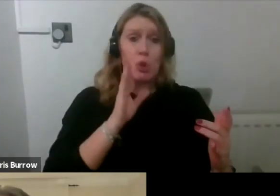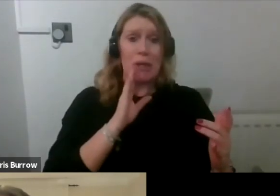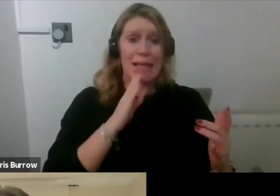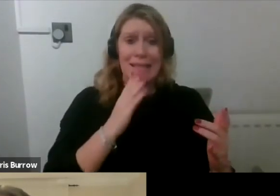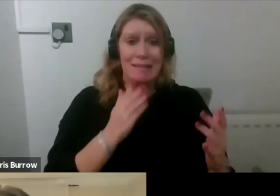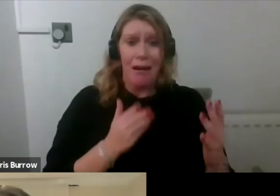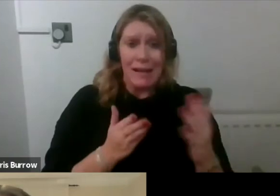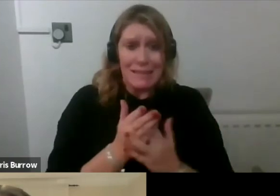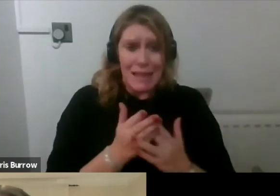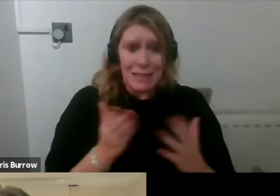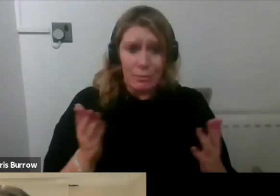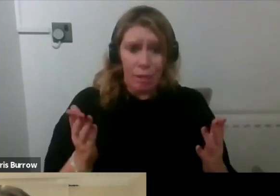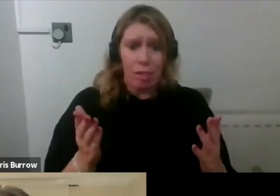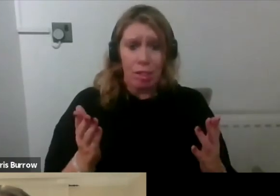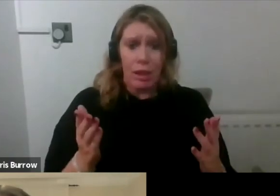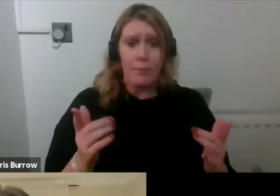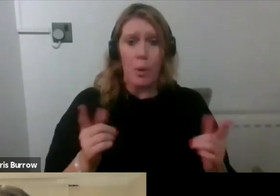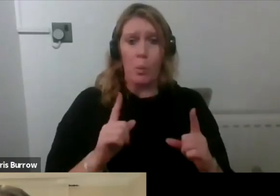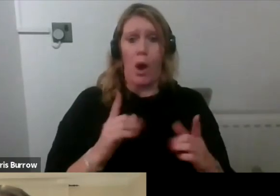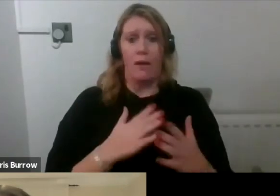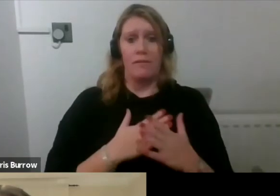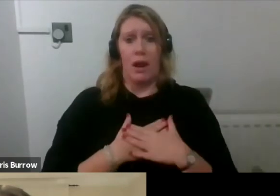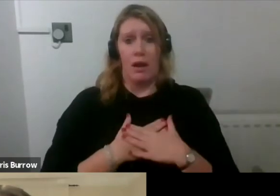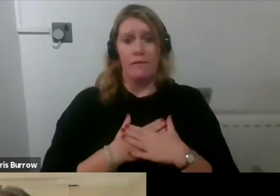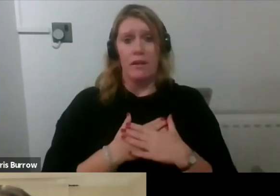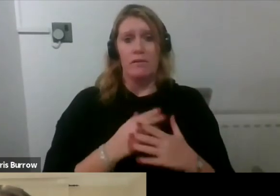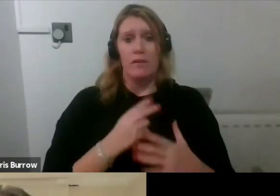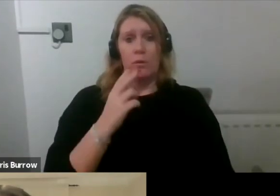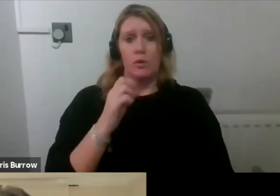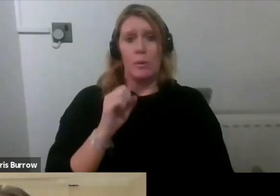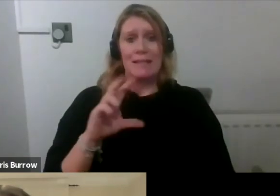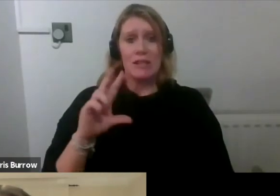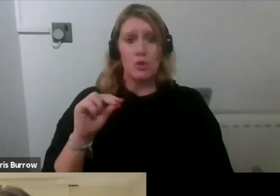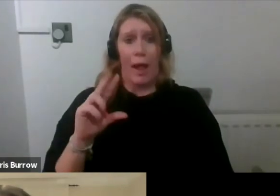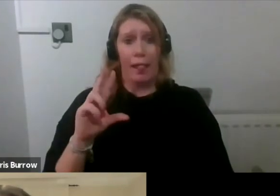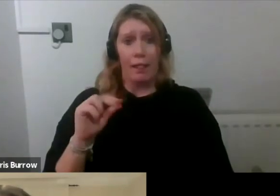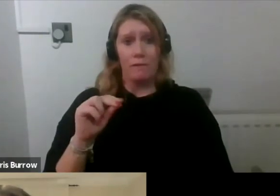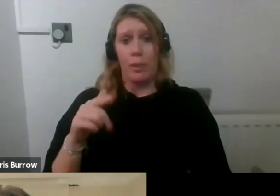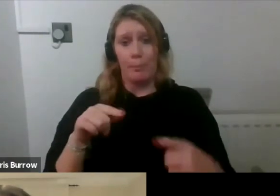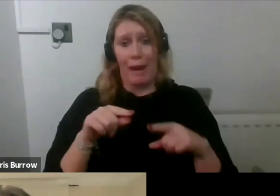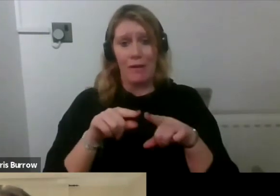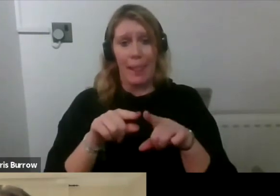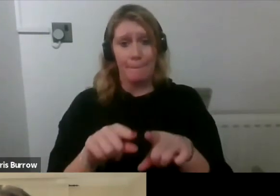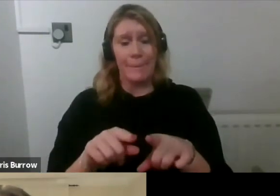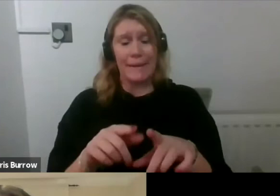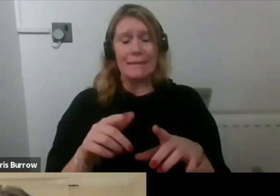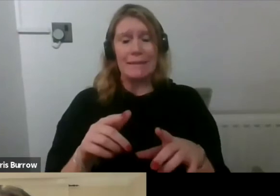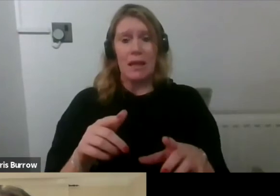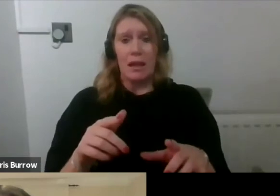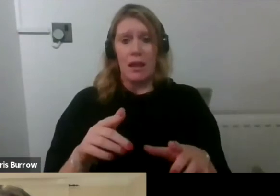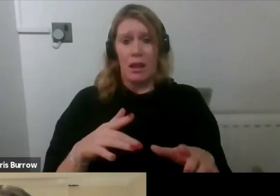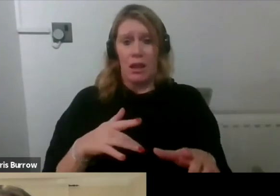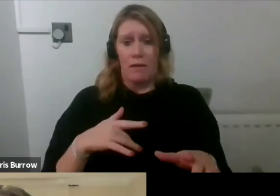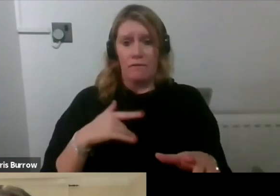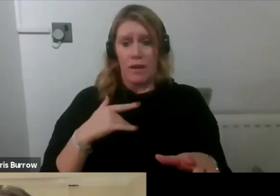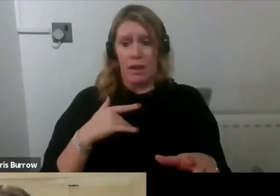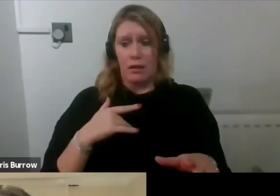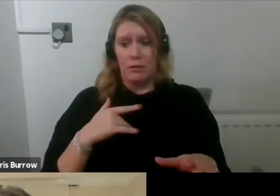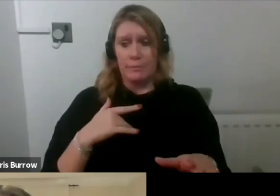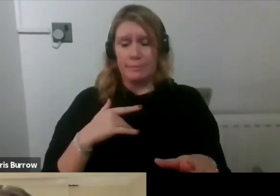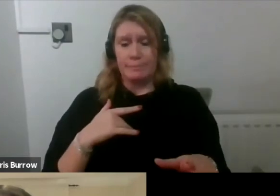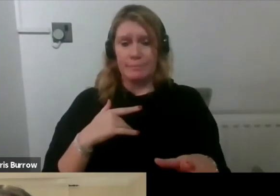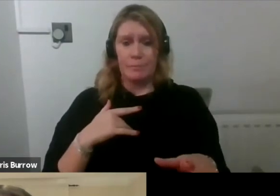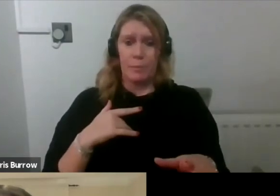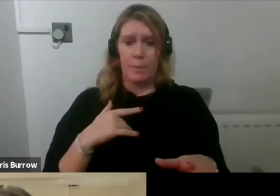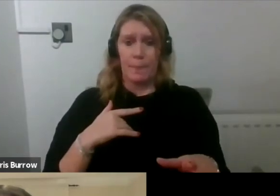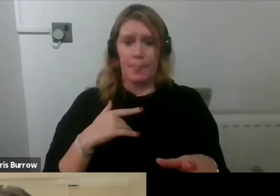What I have loved since 2012 is absolutely, having this regular thing where, all right, I'm going to a kind of